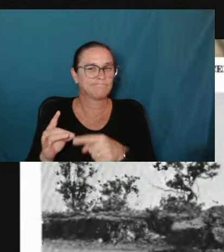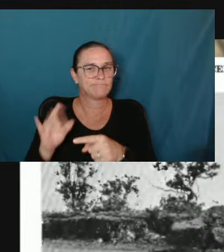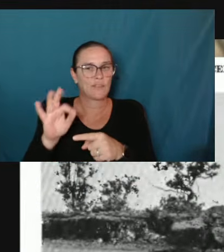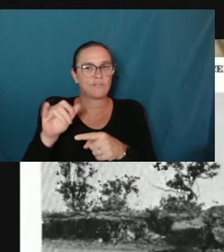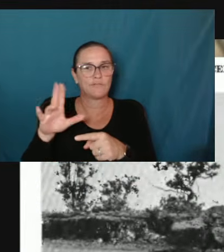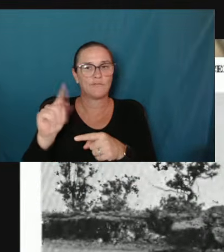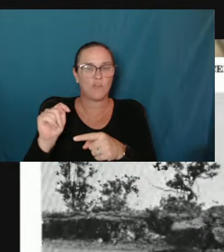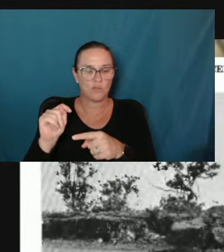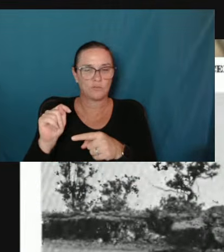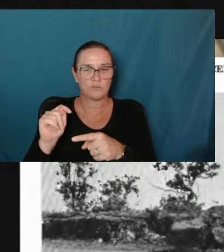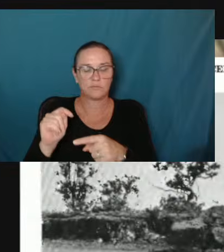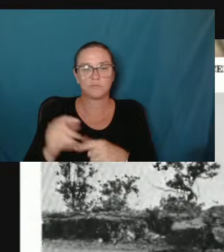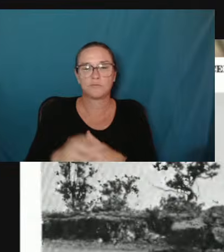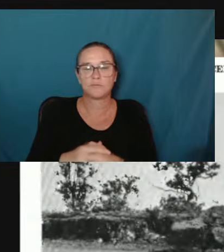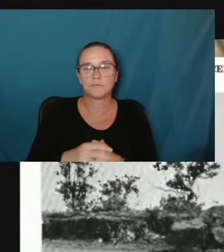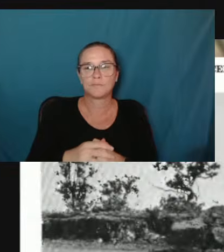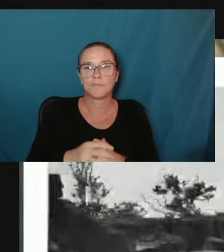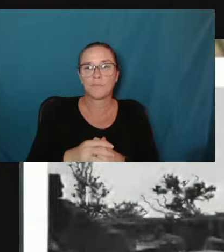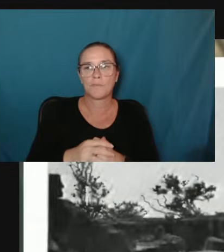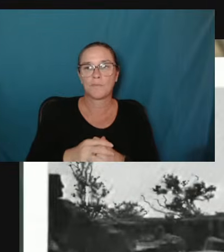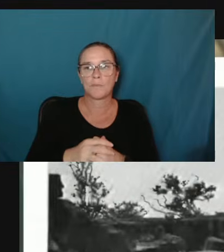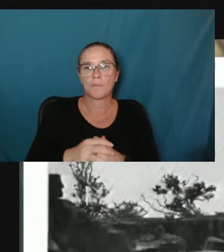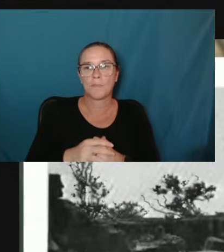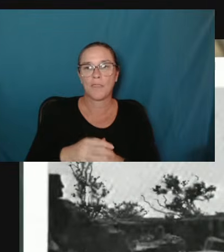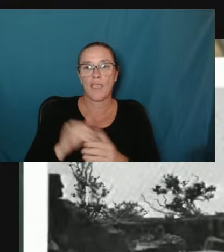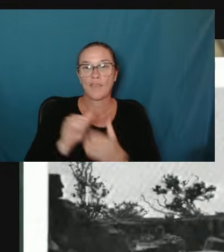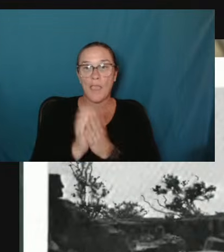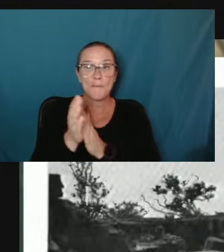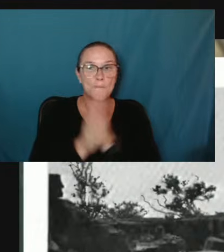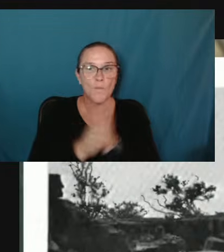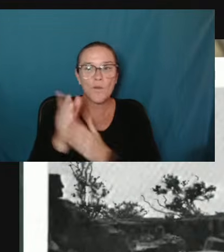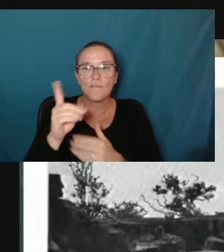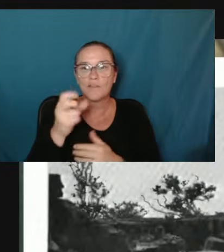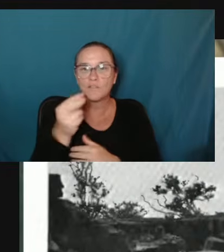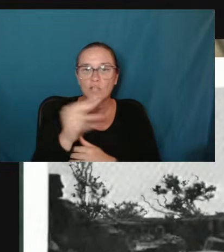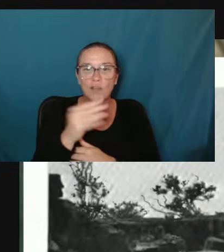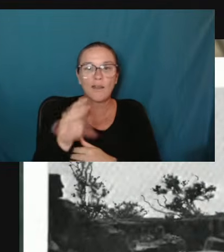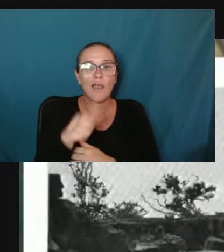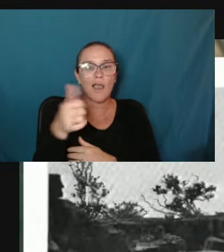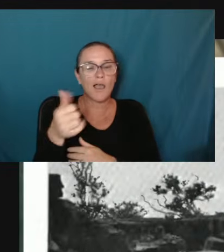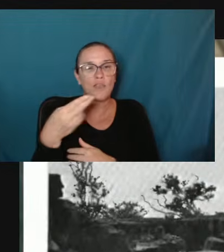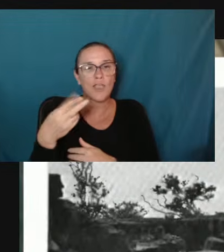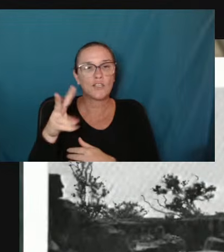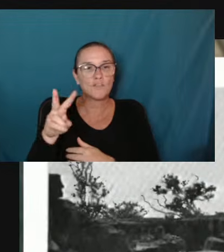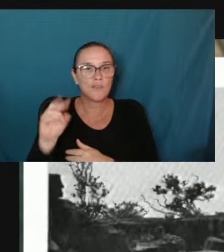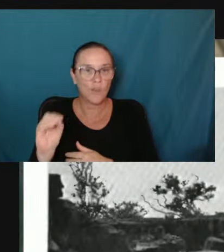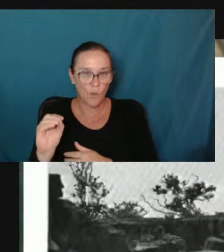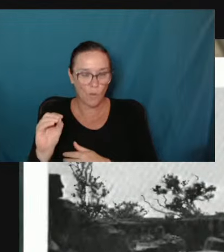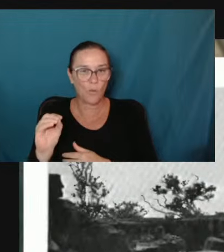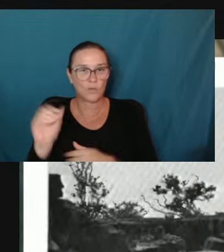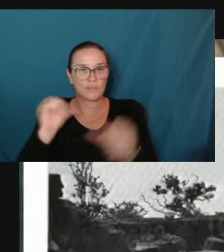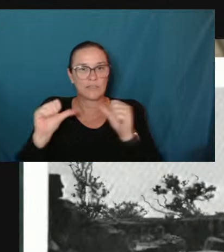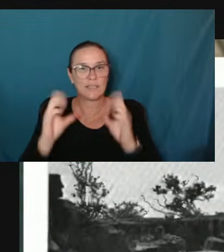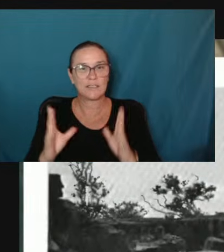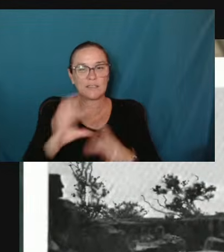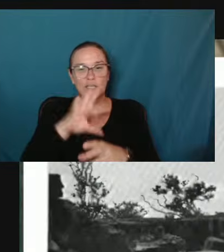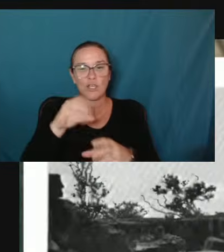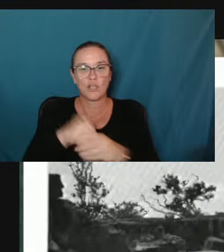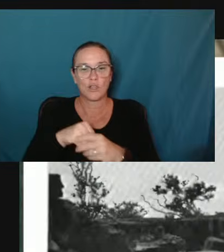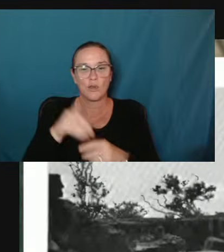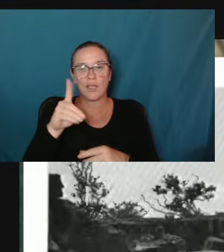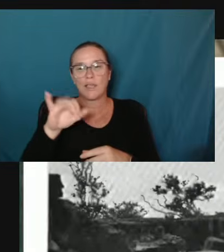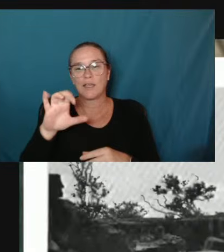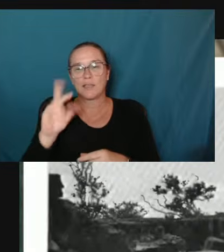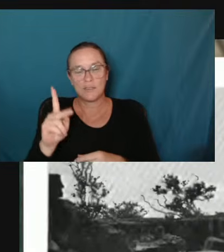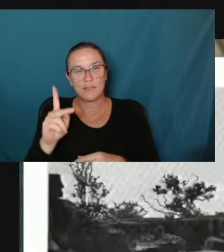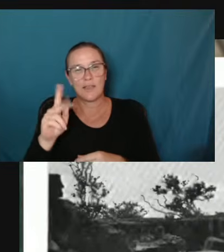Zones. And that motivated Don and other HVO scientists, including Dick Fisk, to start really thinking about,